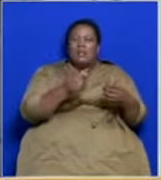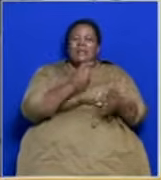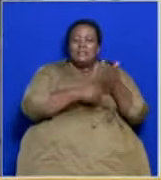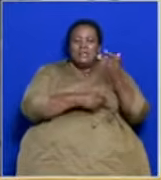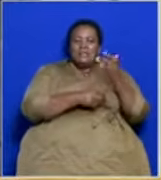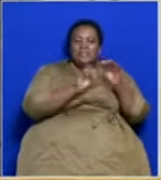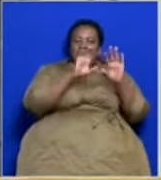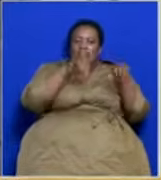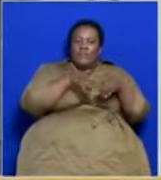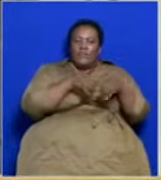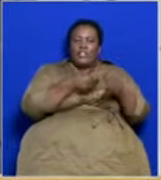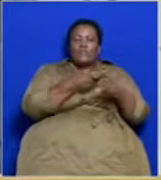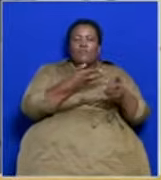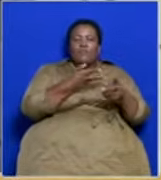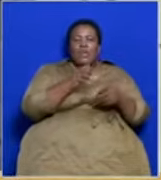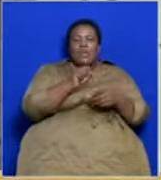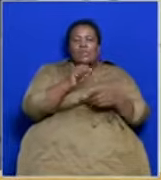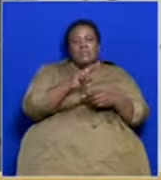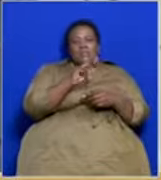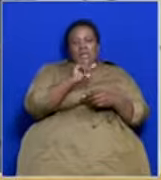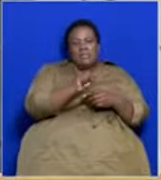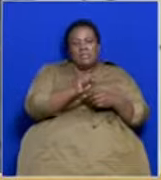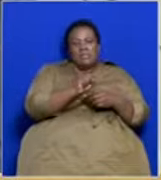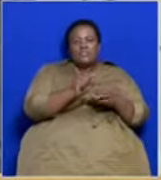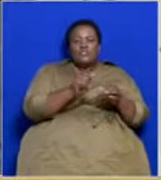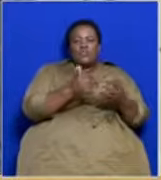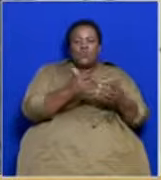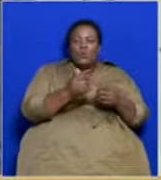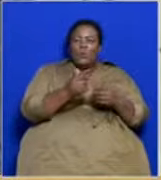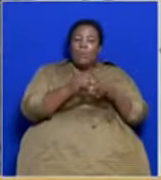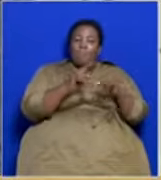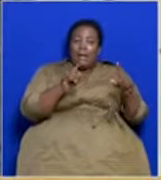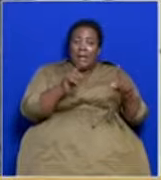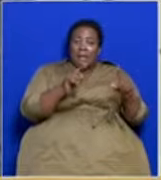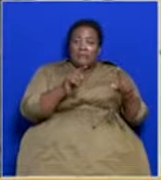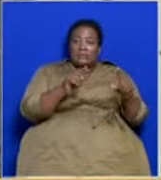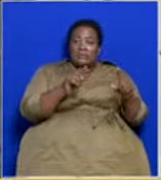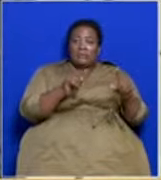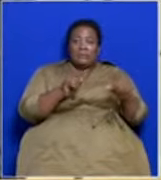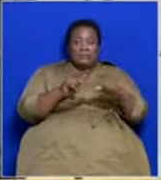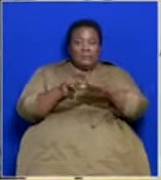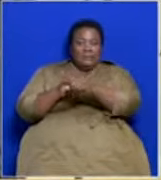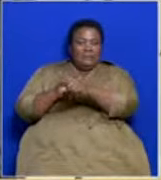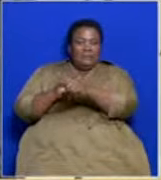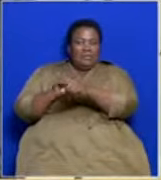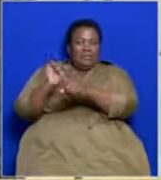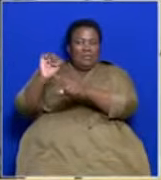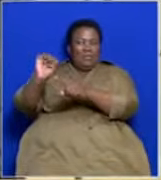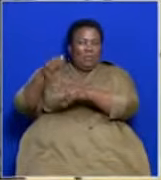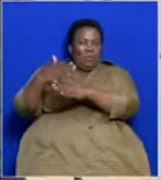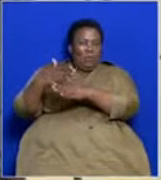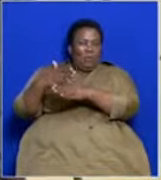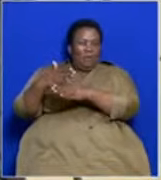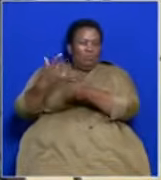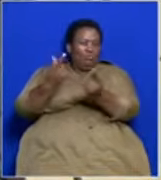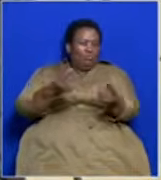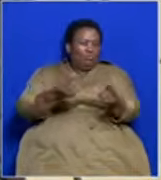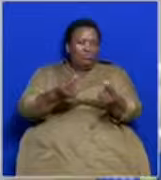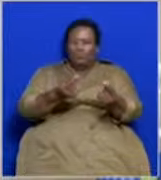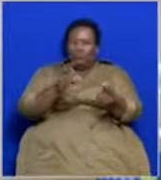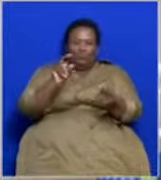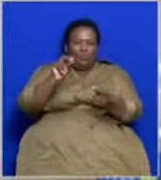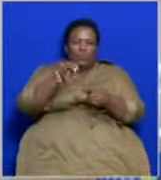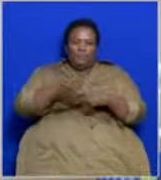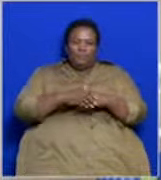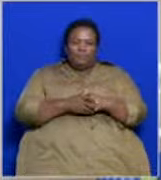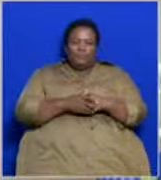it is not the duties of the EMPD to do such things. Thank